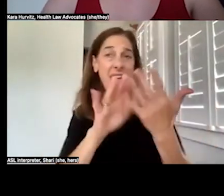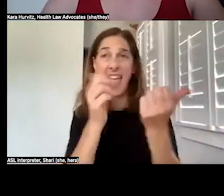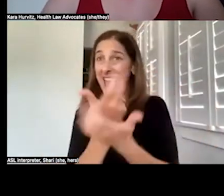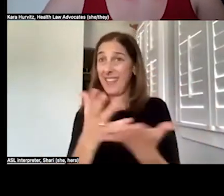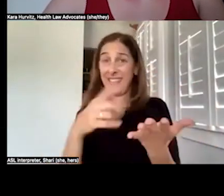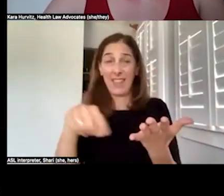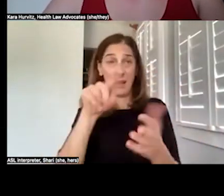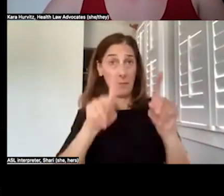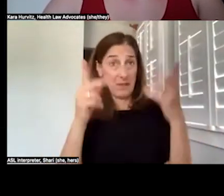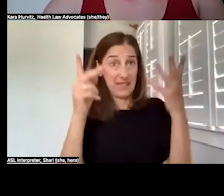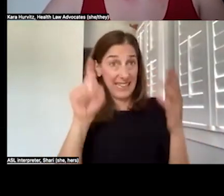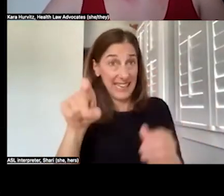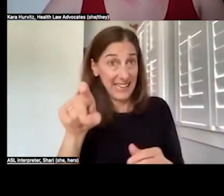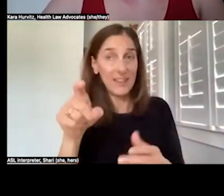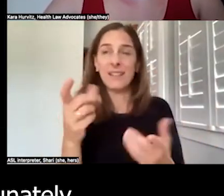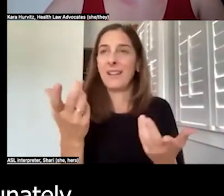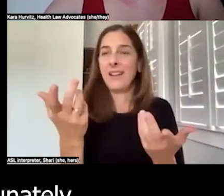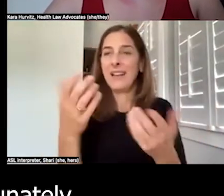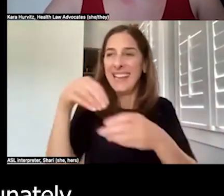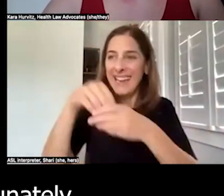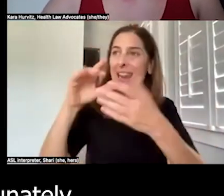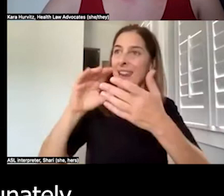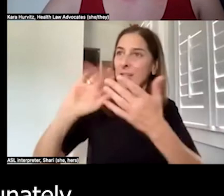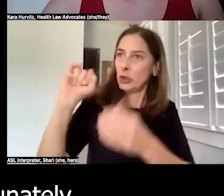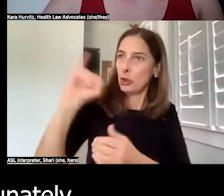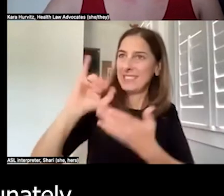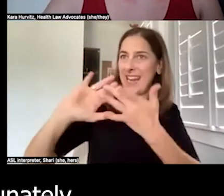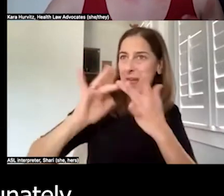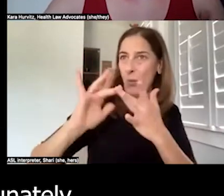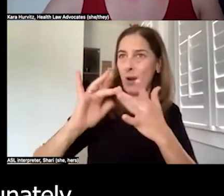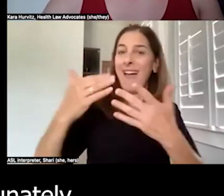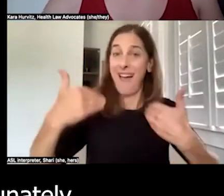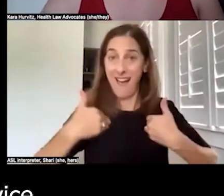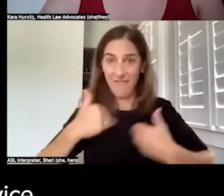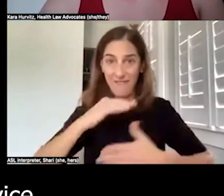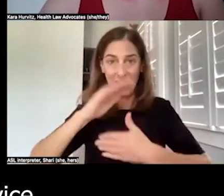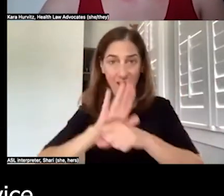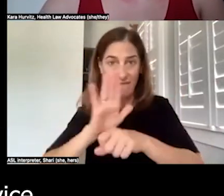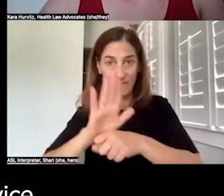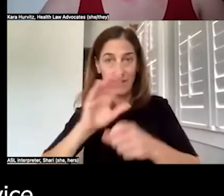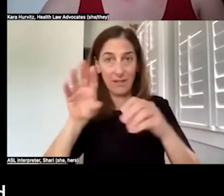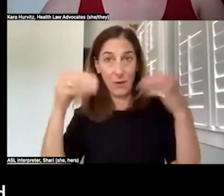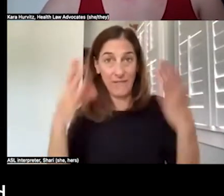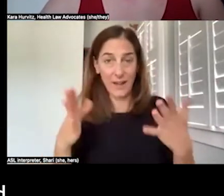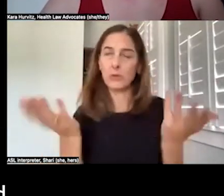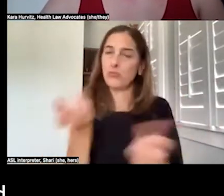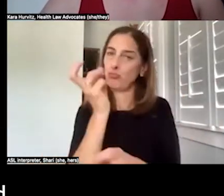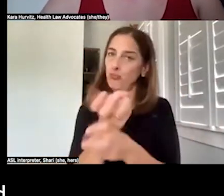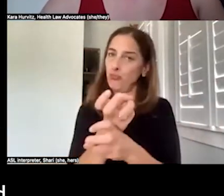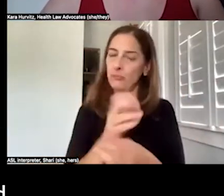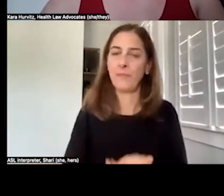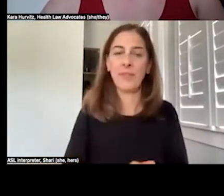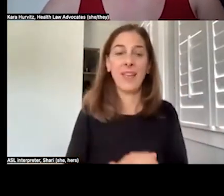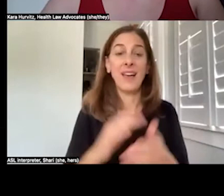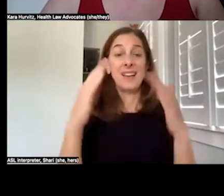out-of-network services with your insurance entity. And then the last barrier, unfortunately, there are some types of service which are just not